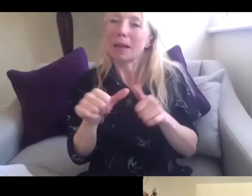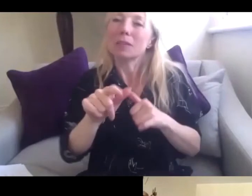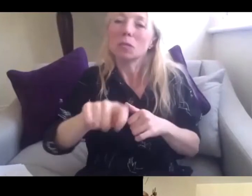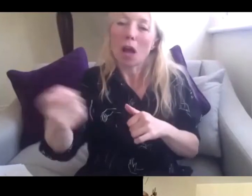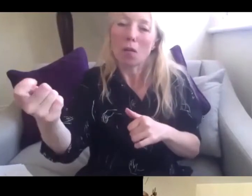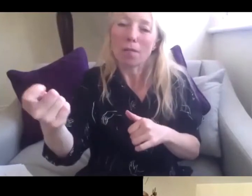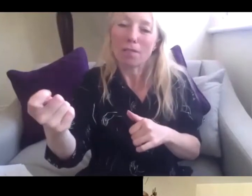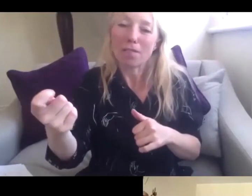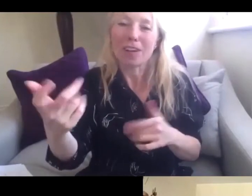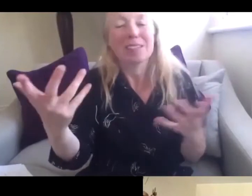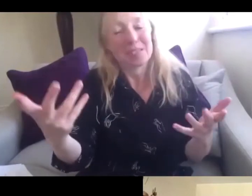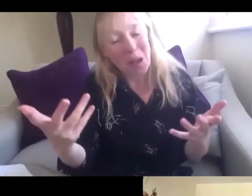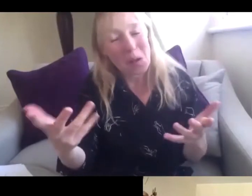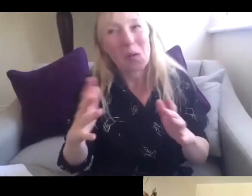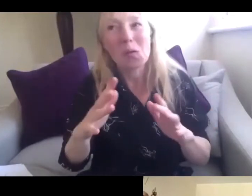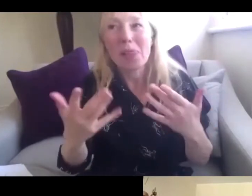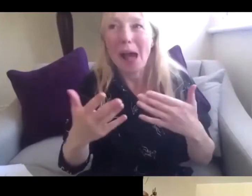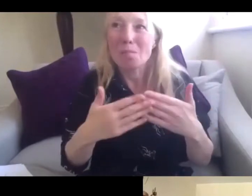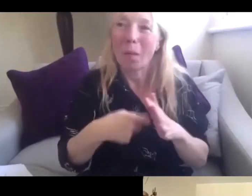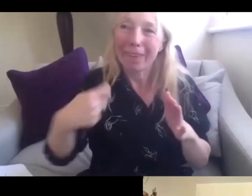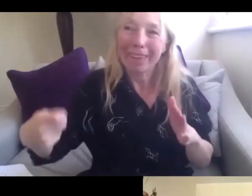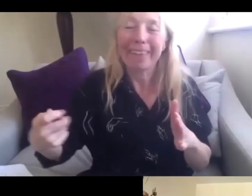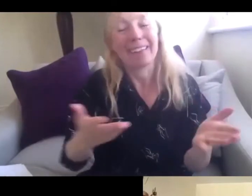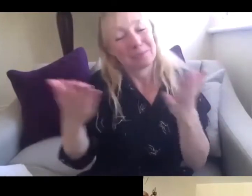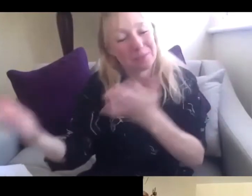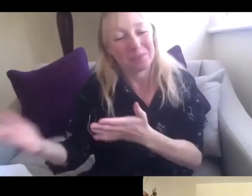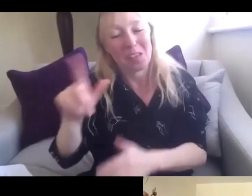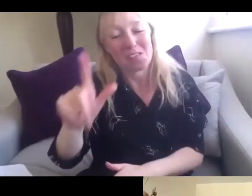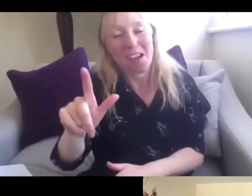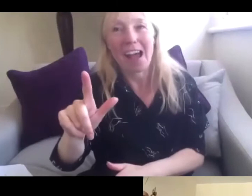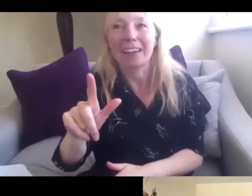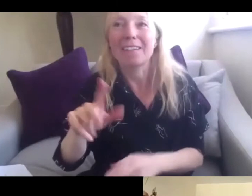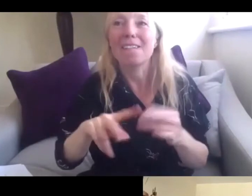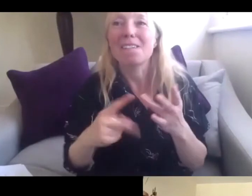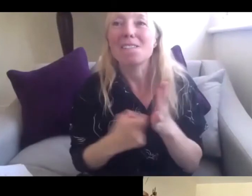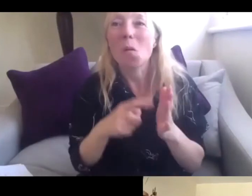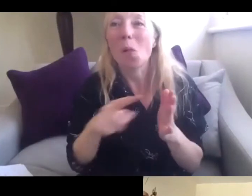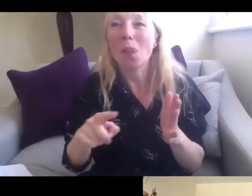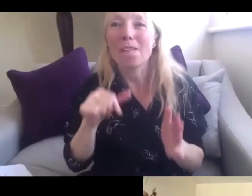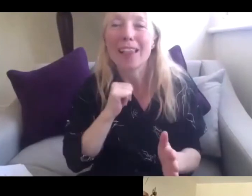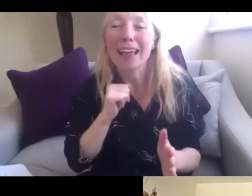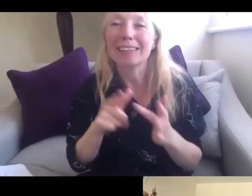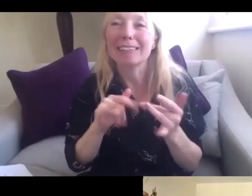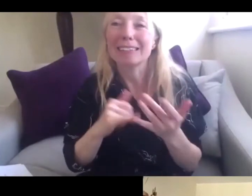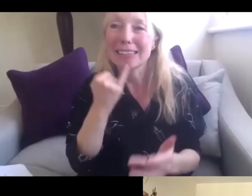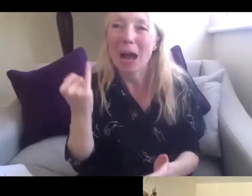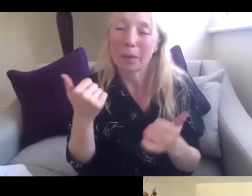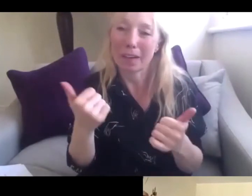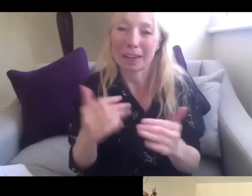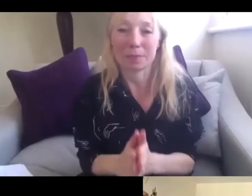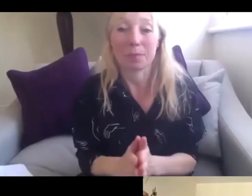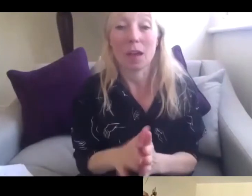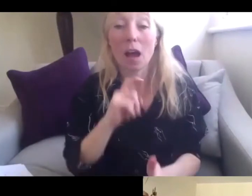Without further ado, Laurane, if you'd like to read from For the Flesh is Sour, that would be fantastic. Yes, so I'm going to read